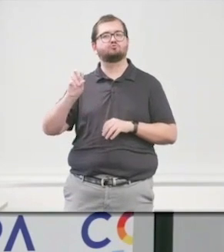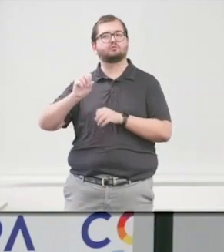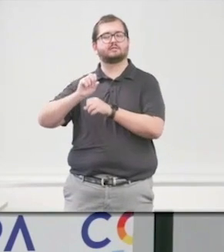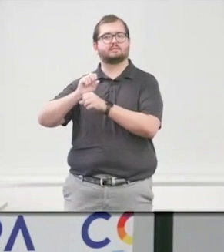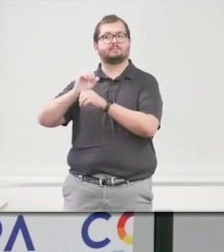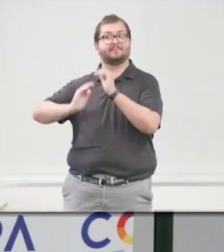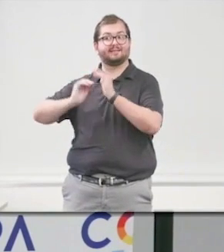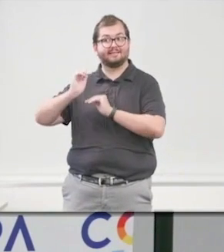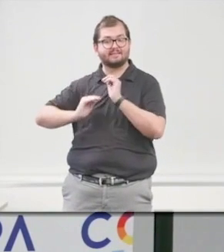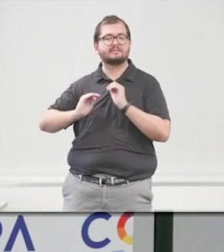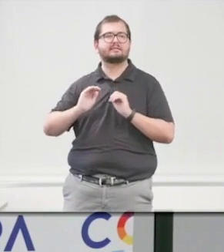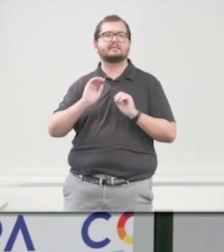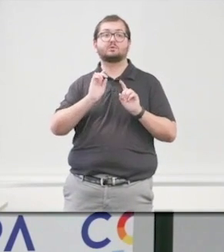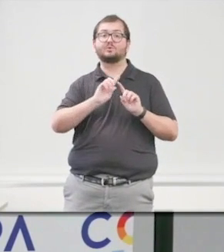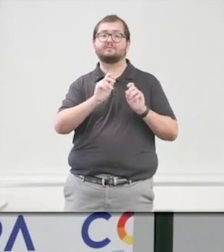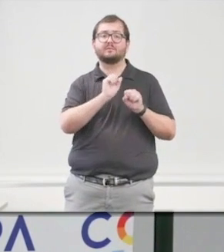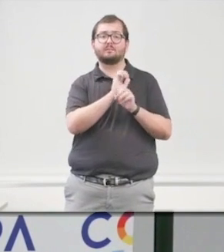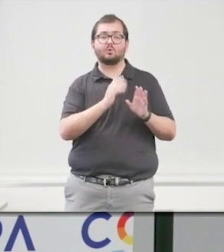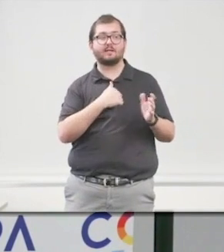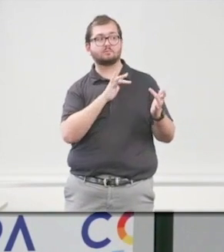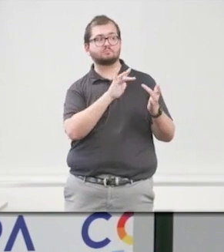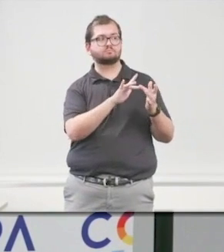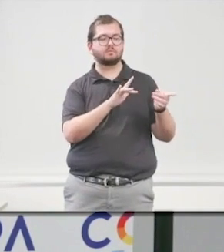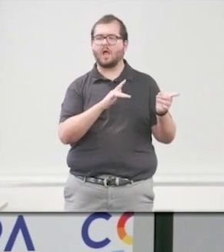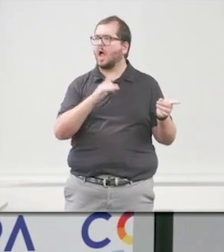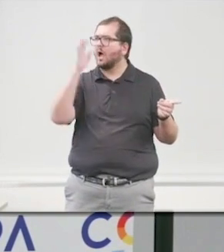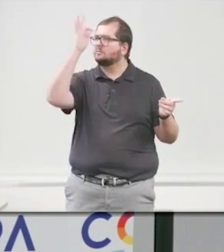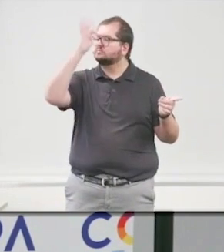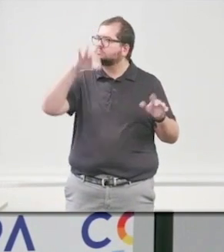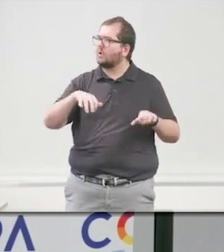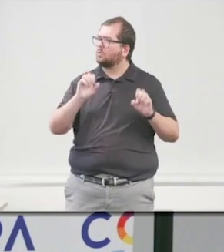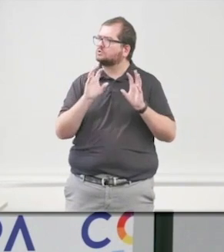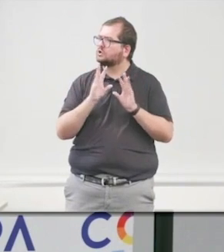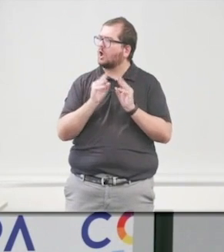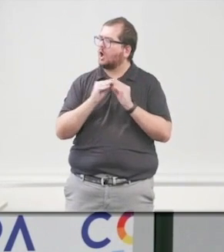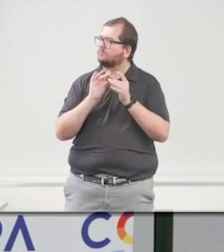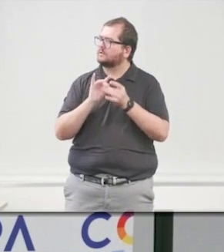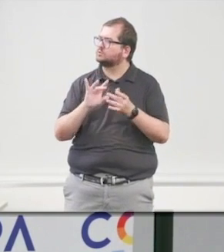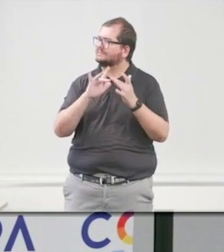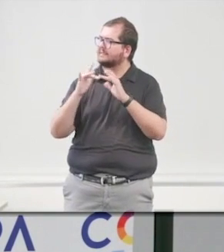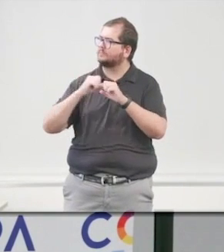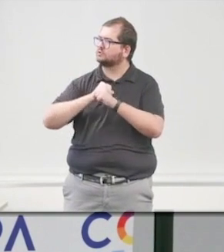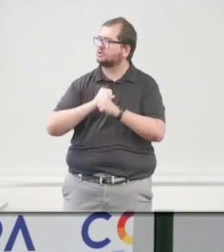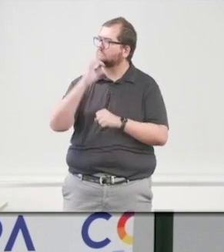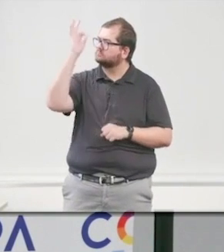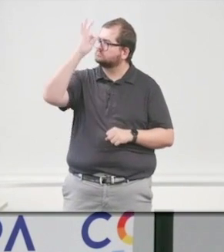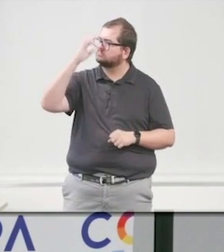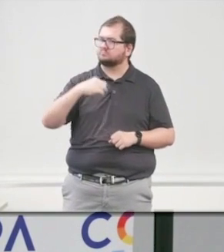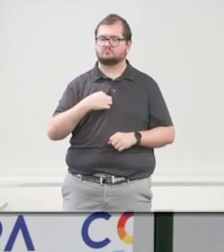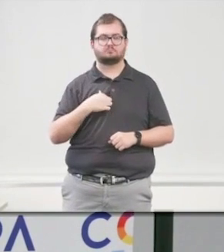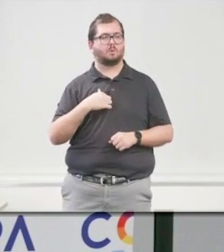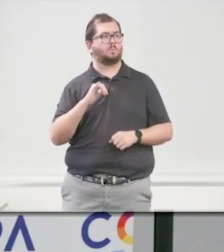who I connected with earlier who said, I didn't even know you guys had this conference. So I share that because it is really, for us,